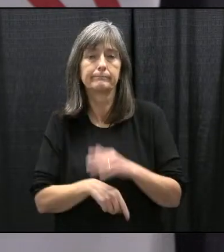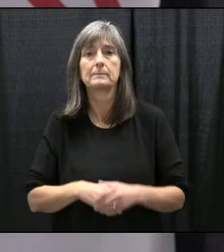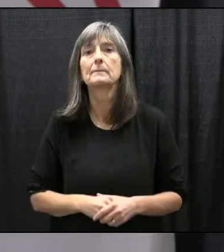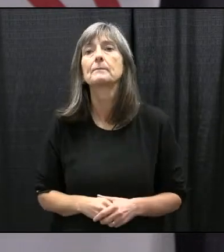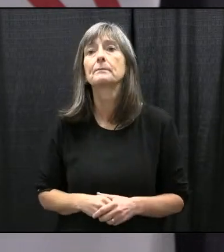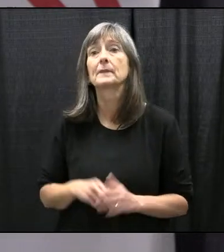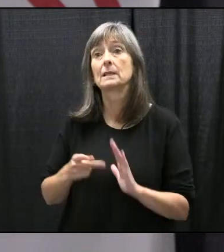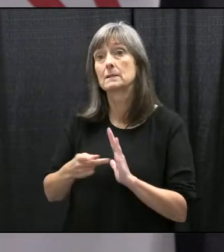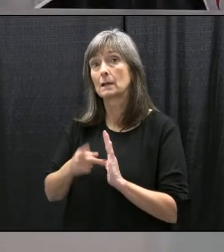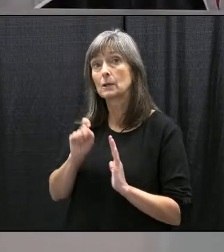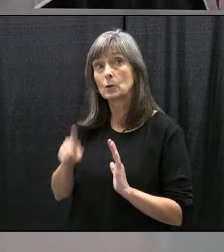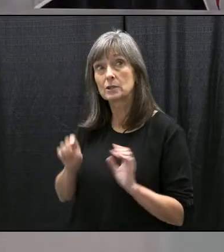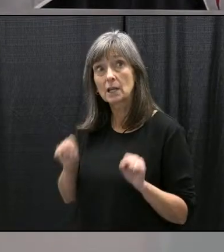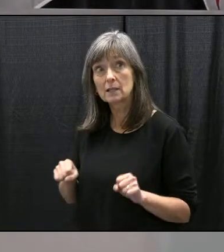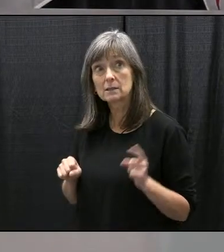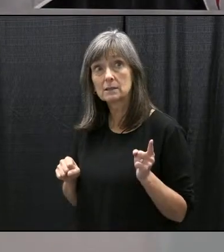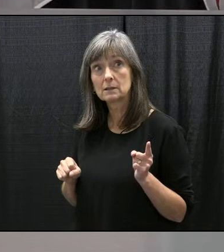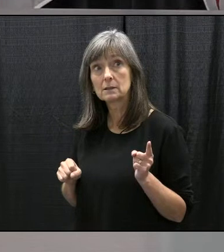a second question?